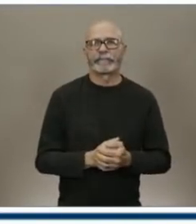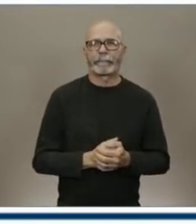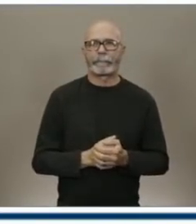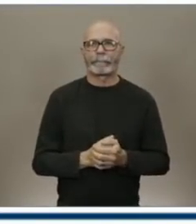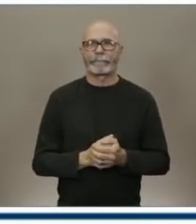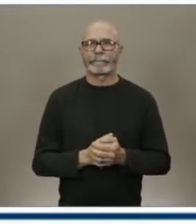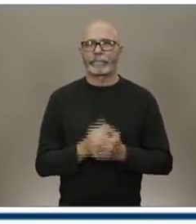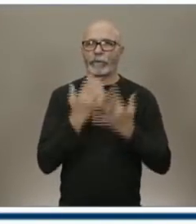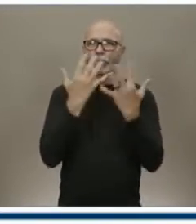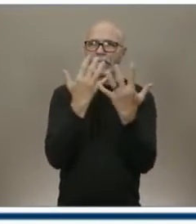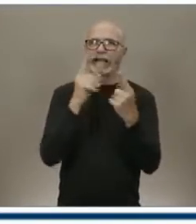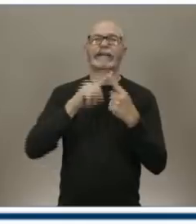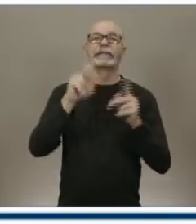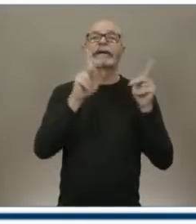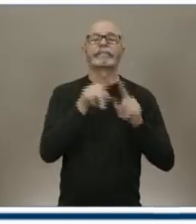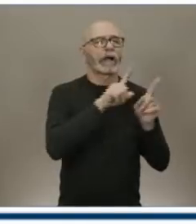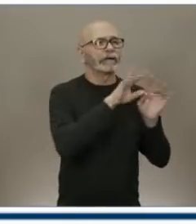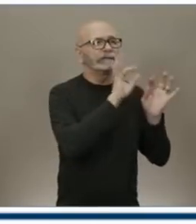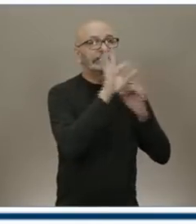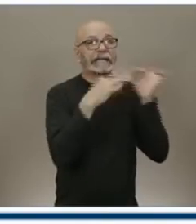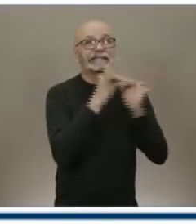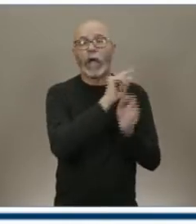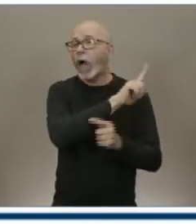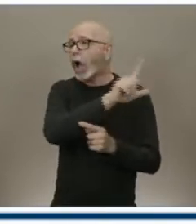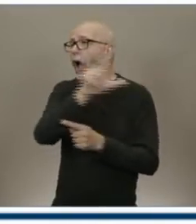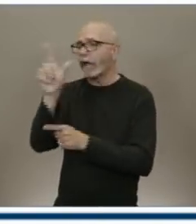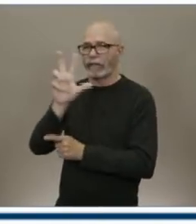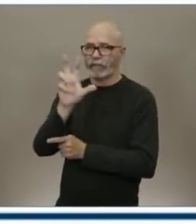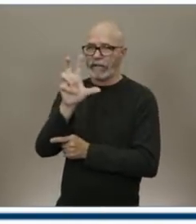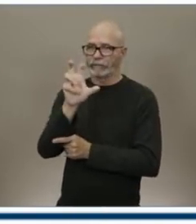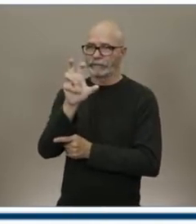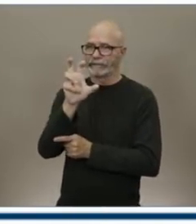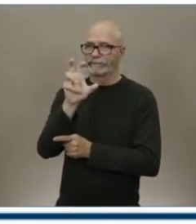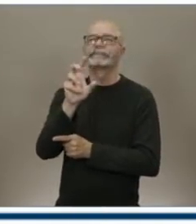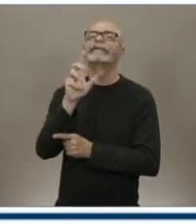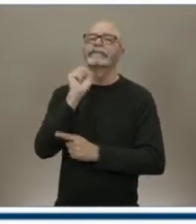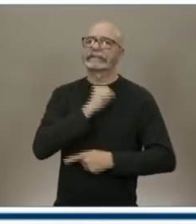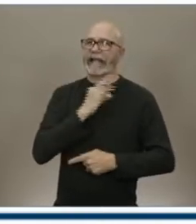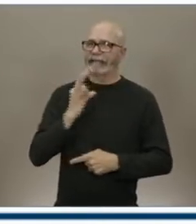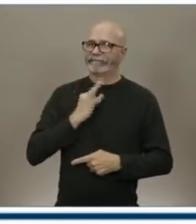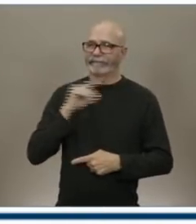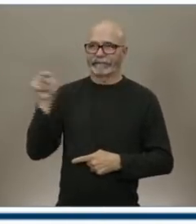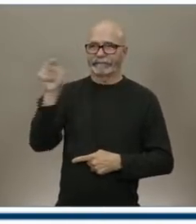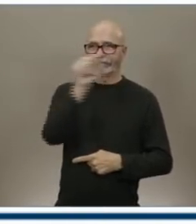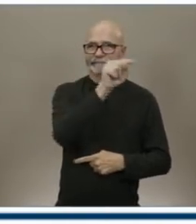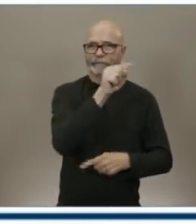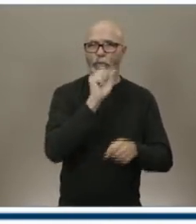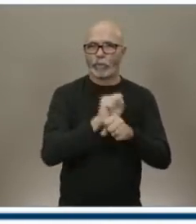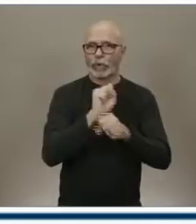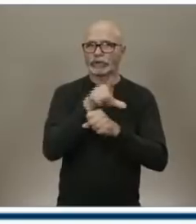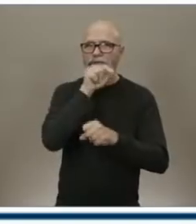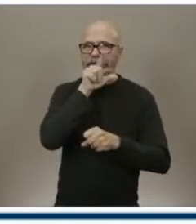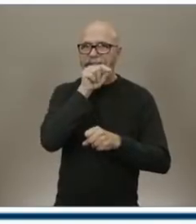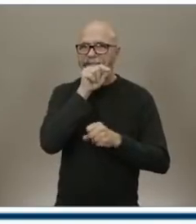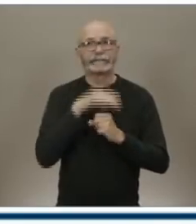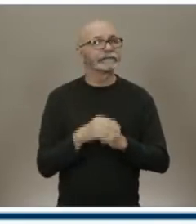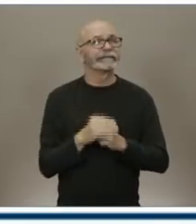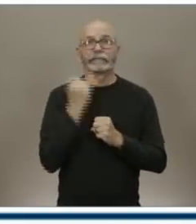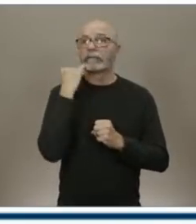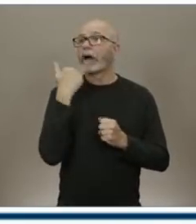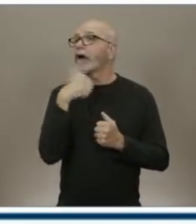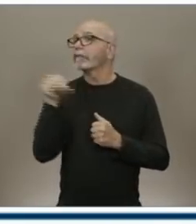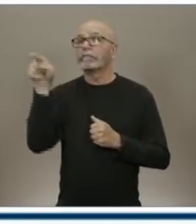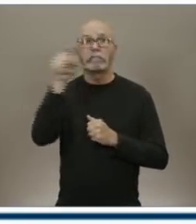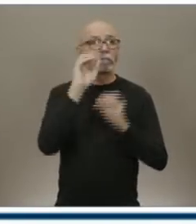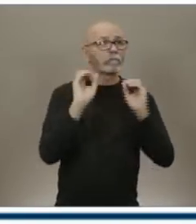in. There is no evidence of community spread at this point, but we have to act fast. We are